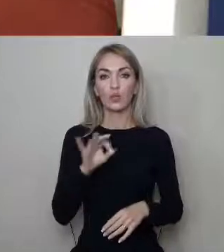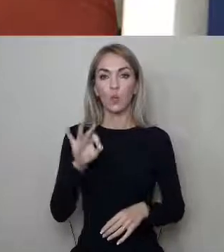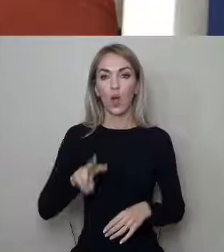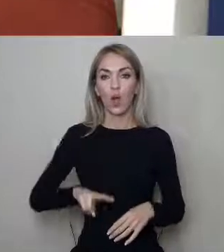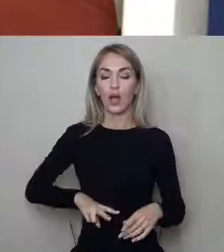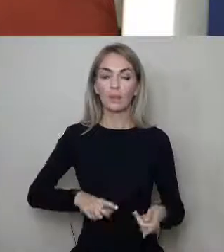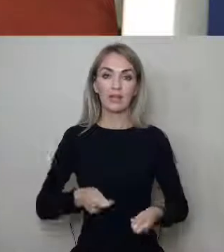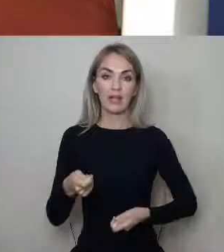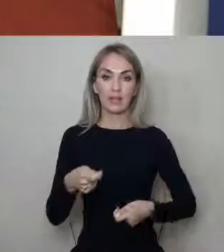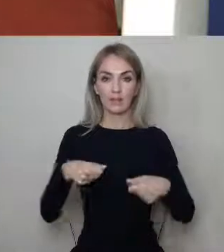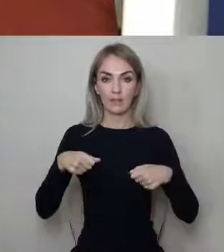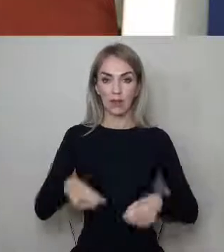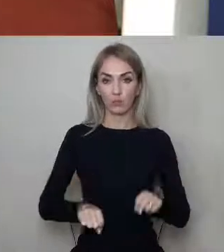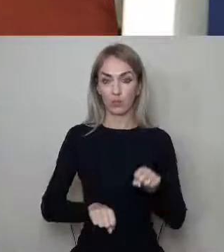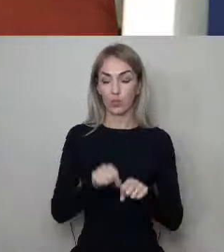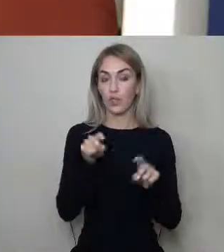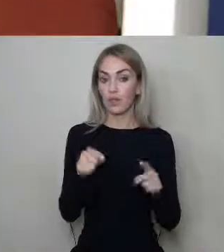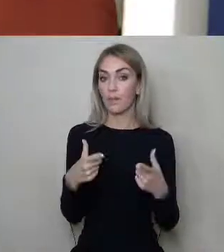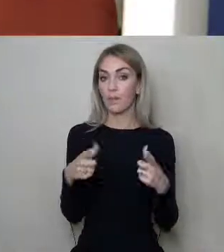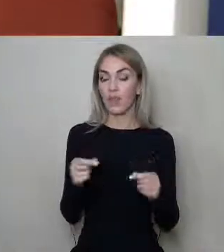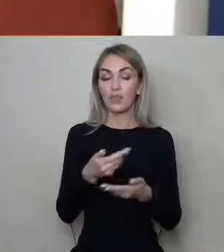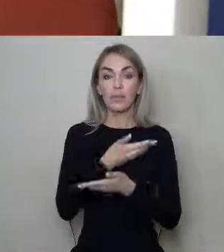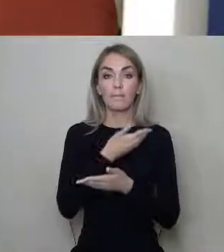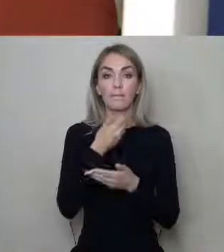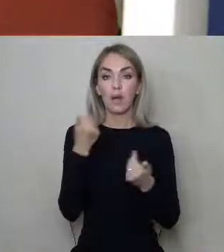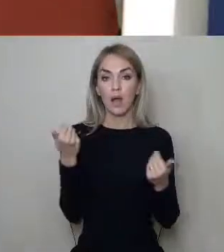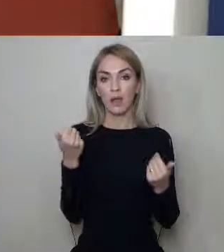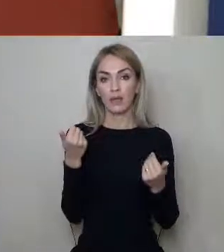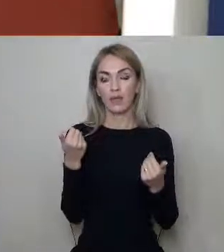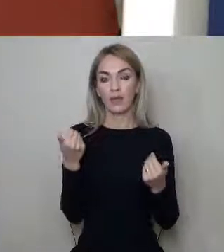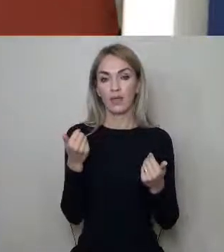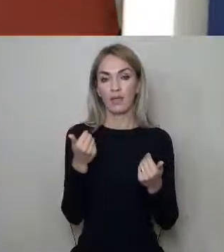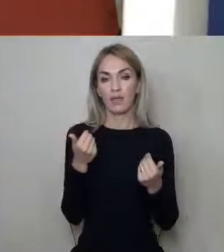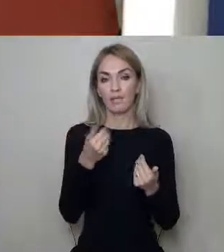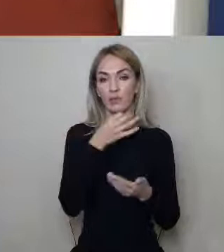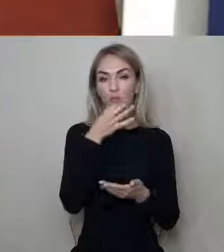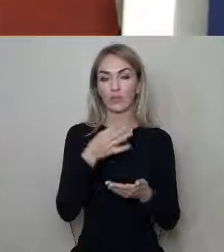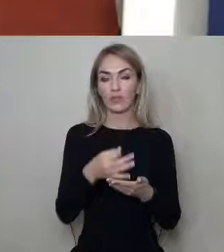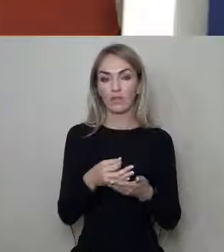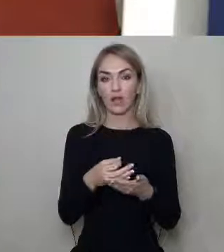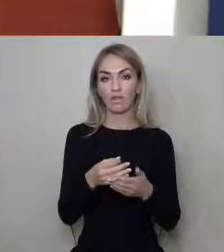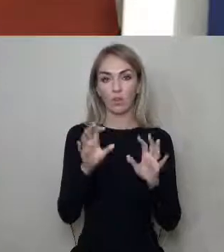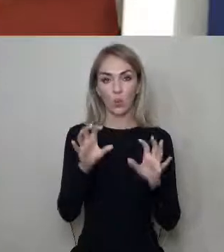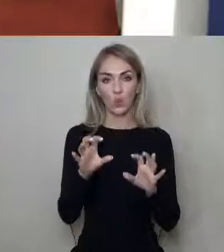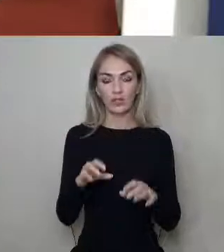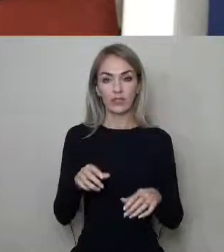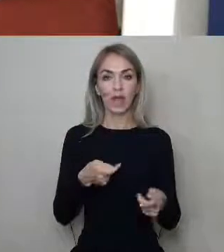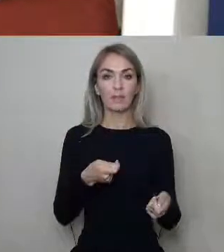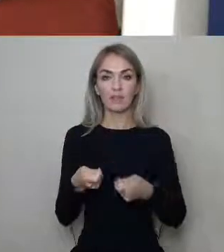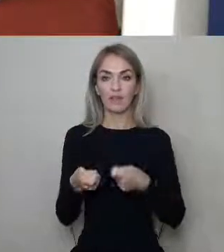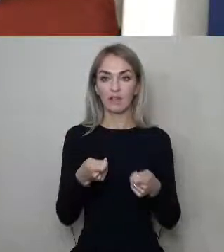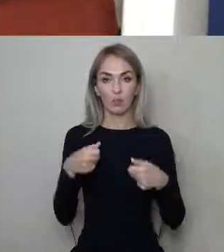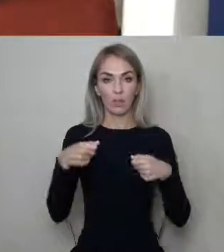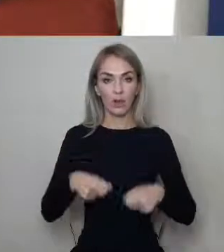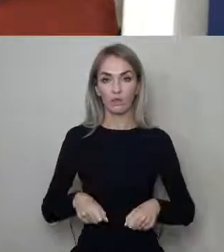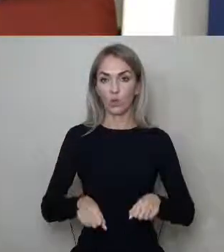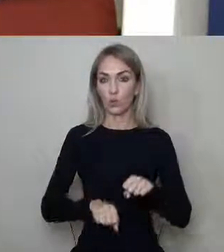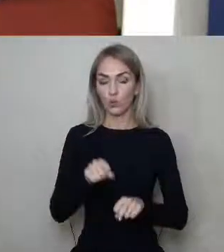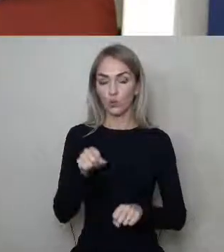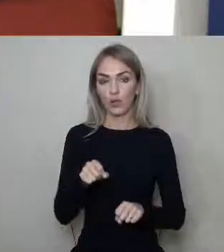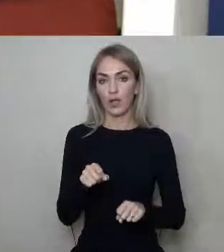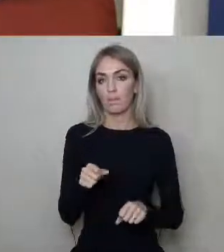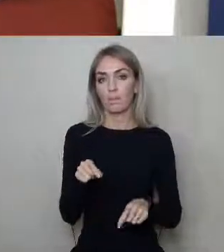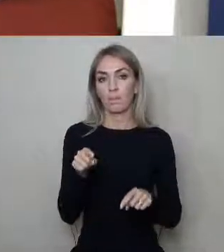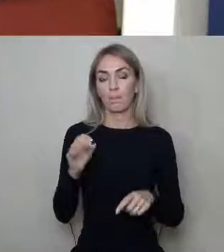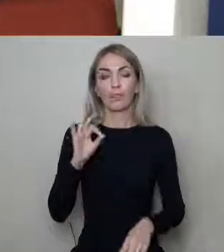carelessness, then administrative liability. So if you can't match it with the